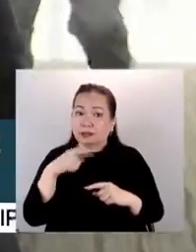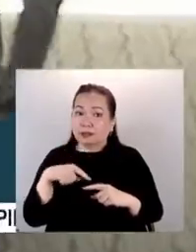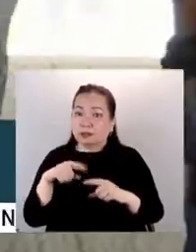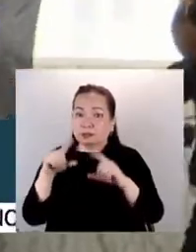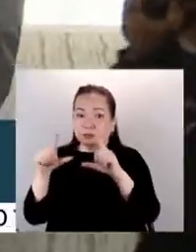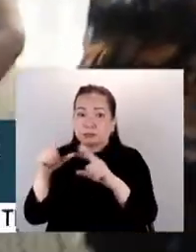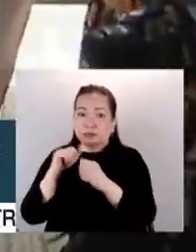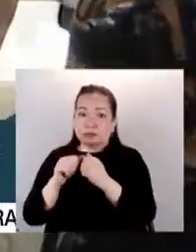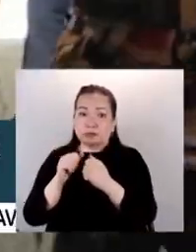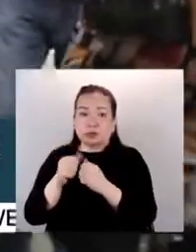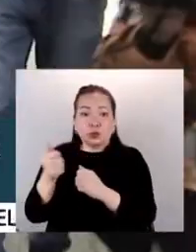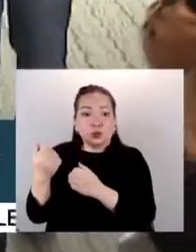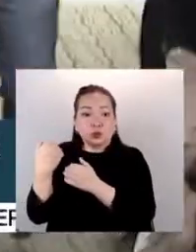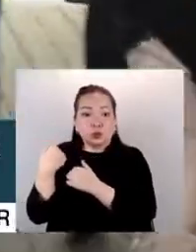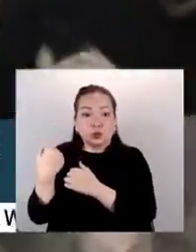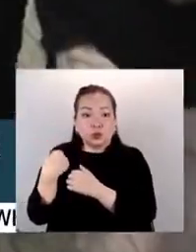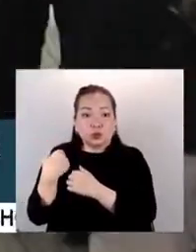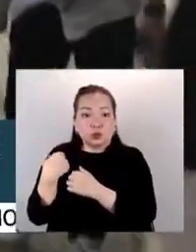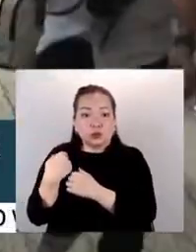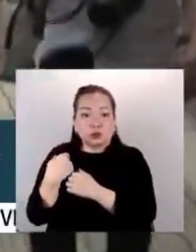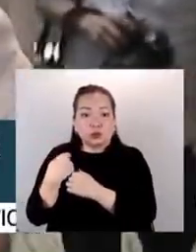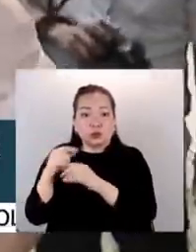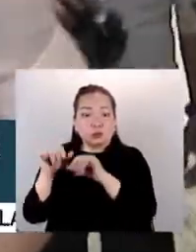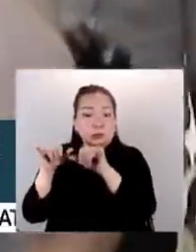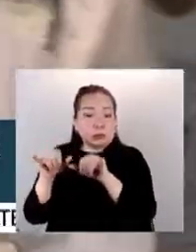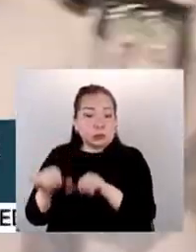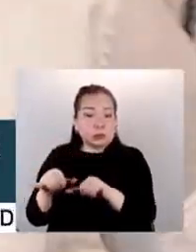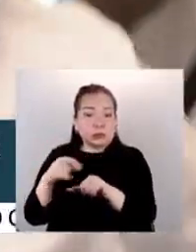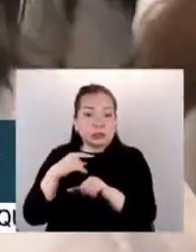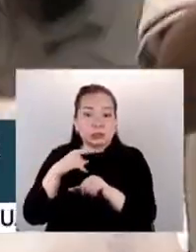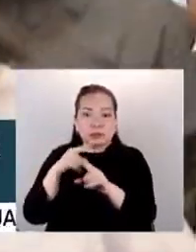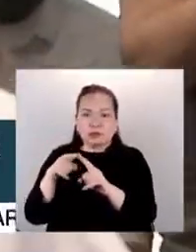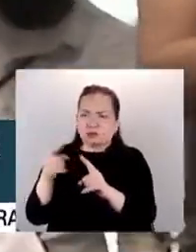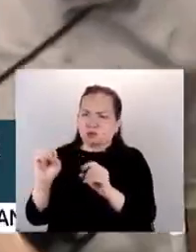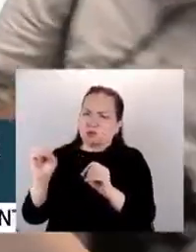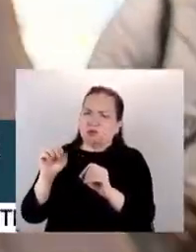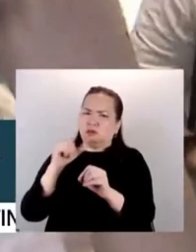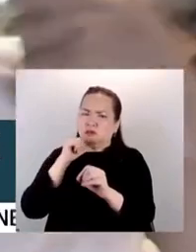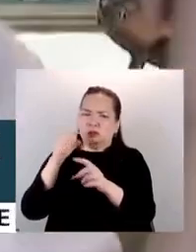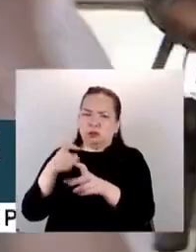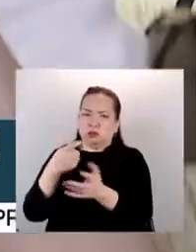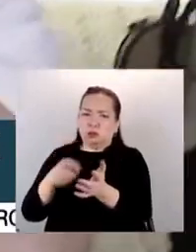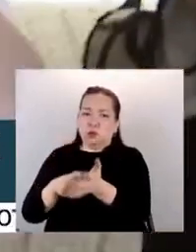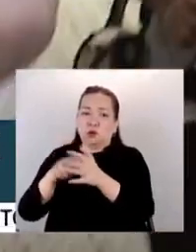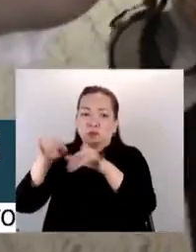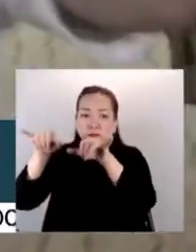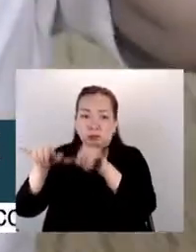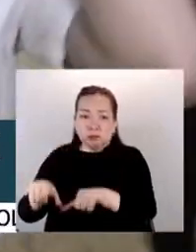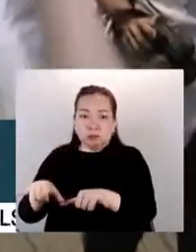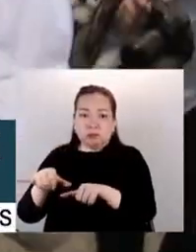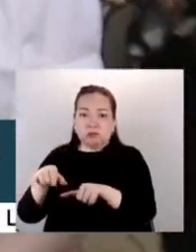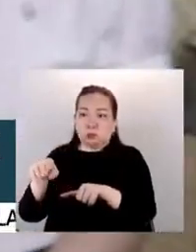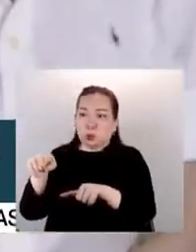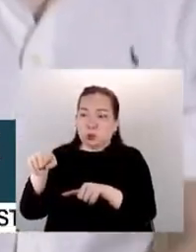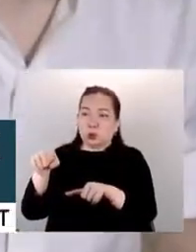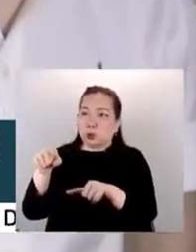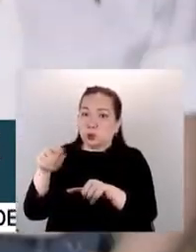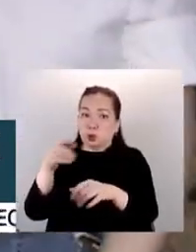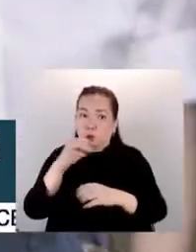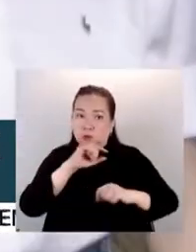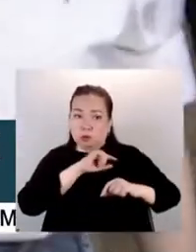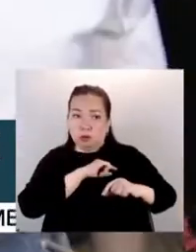has the obligation to detain. He says they believe he has no such obligation and he has no such power to detain or restrain anyone put